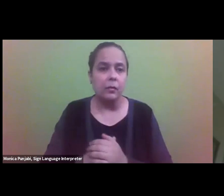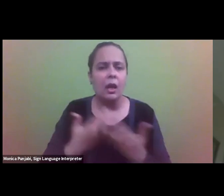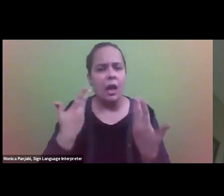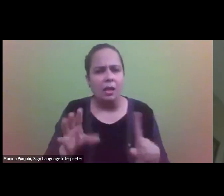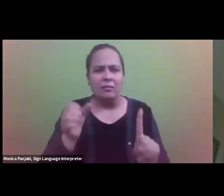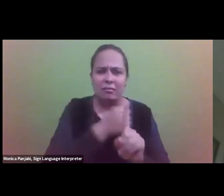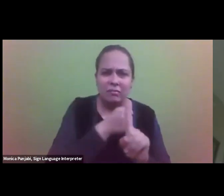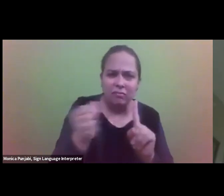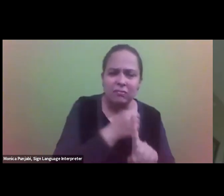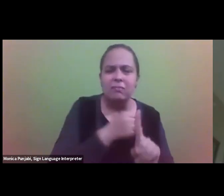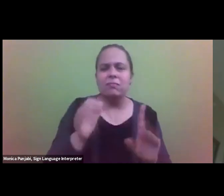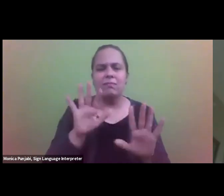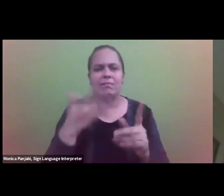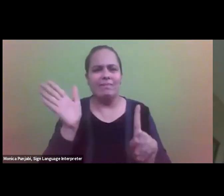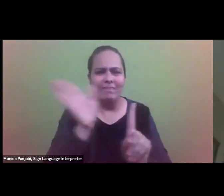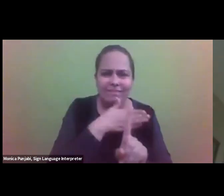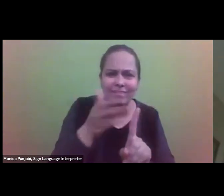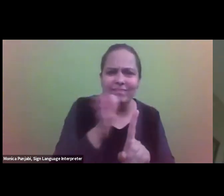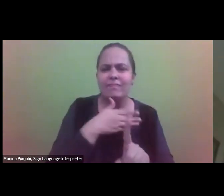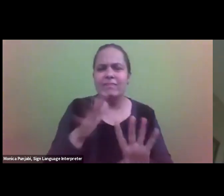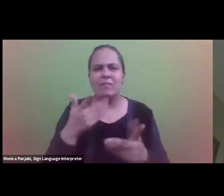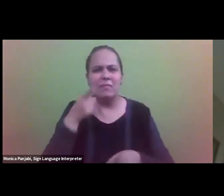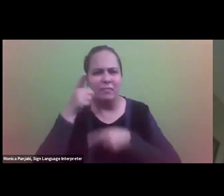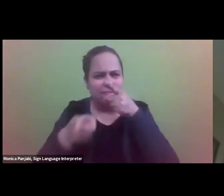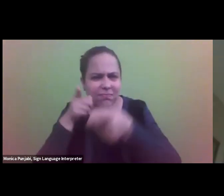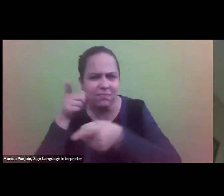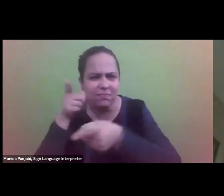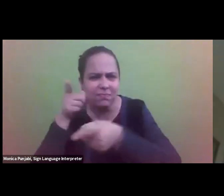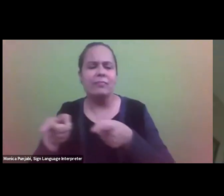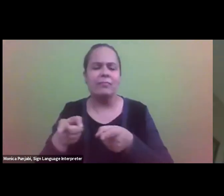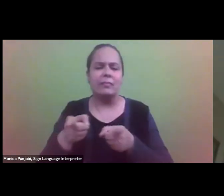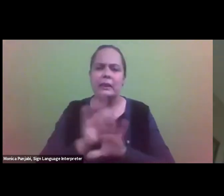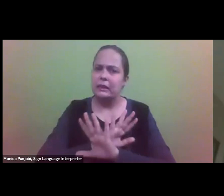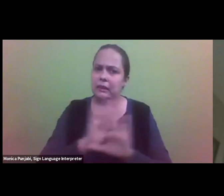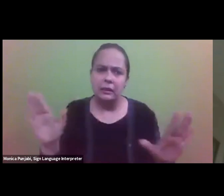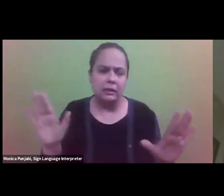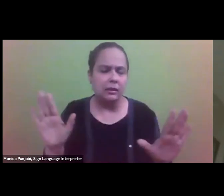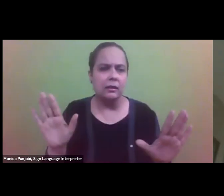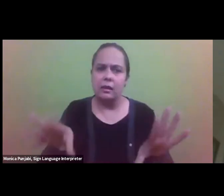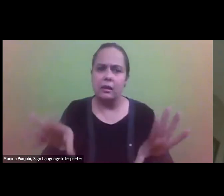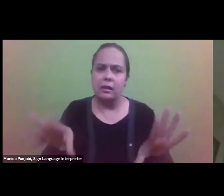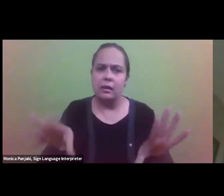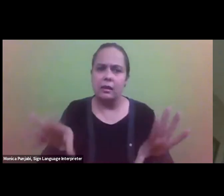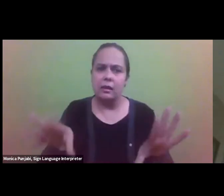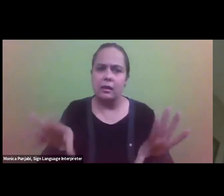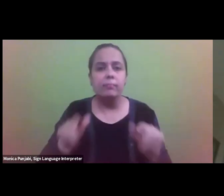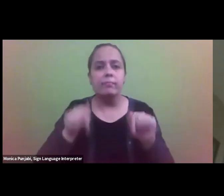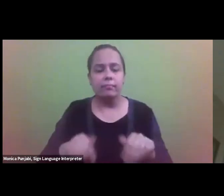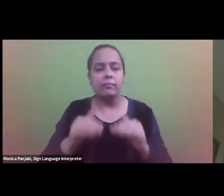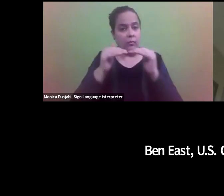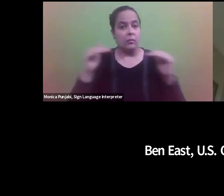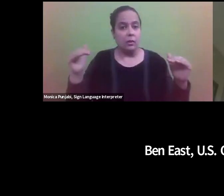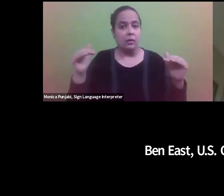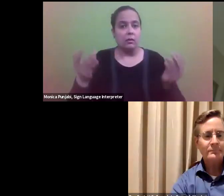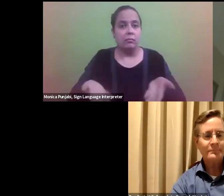begins with compassion and understanding, which is what today's event is all about. With that, Ben, I'll turn it back over